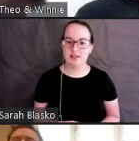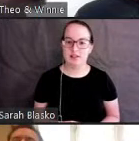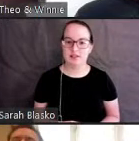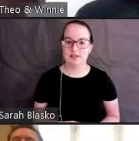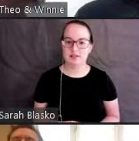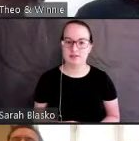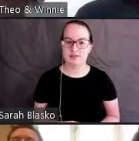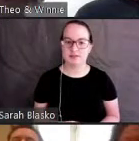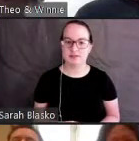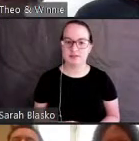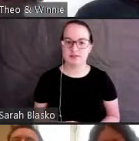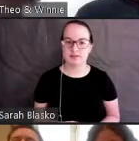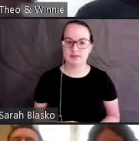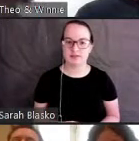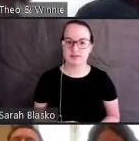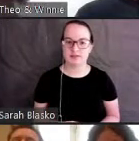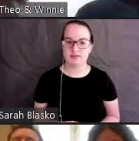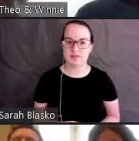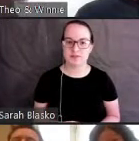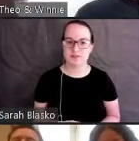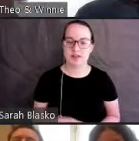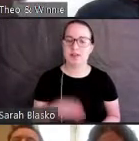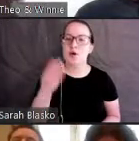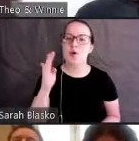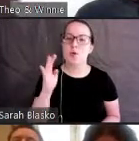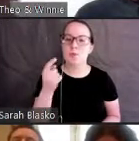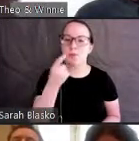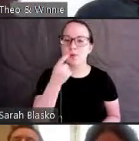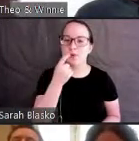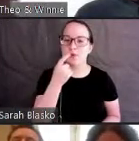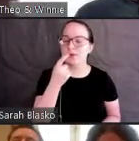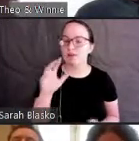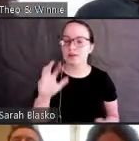This Bluetooth been acting right all morning, but now we